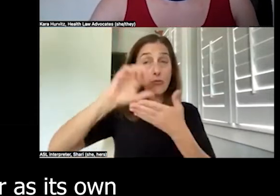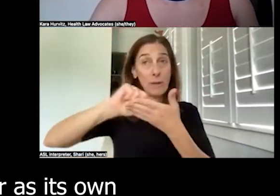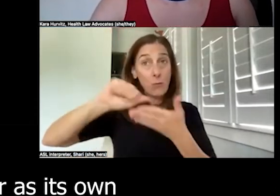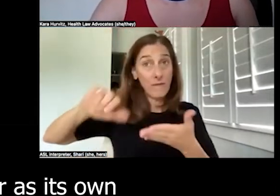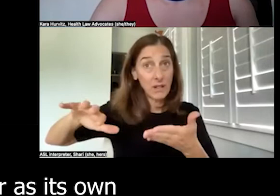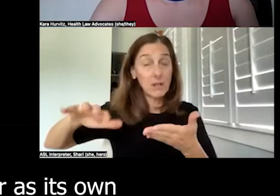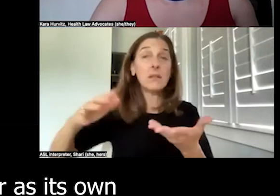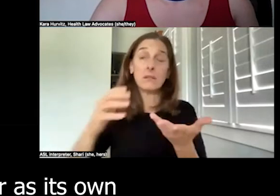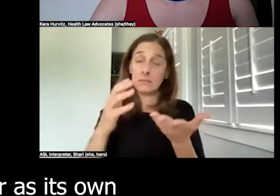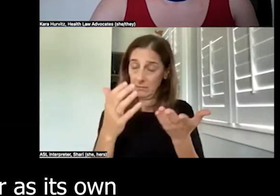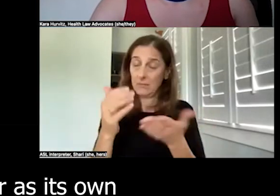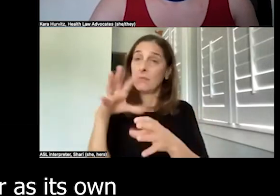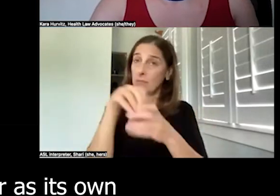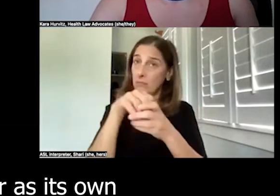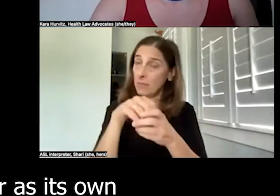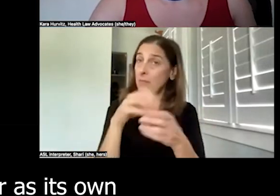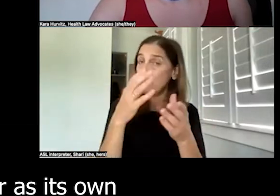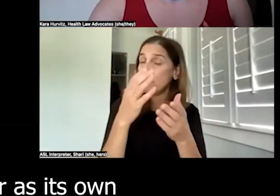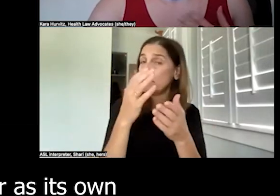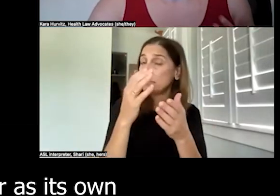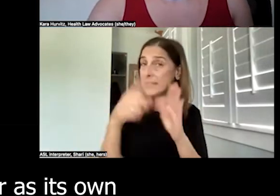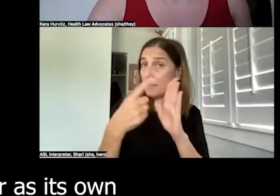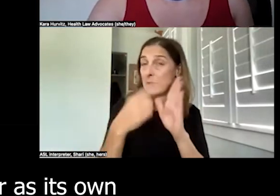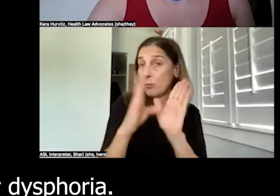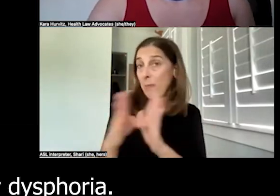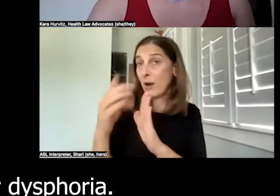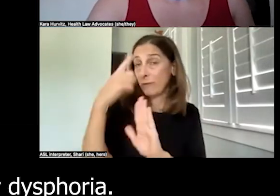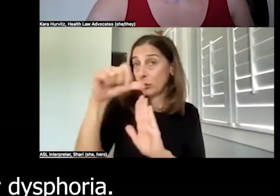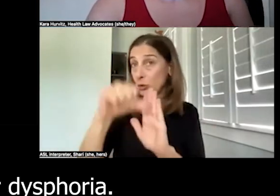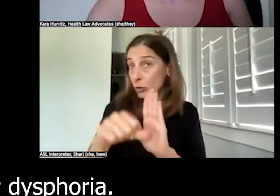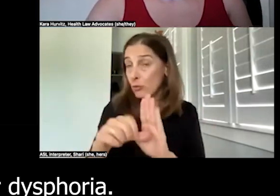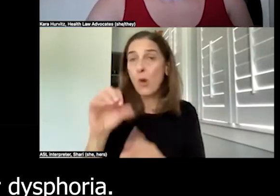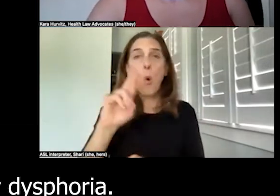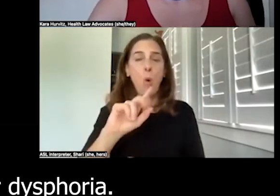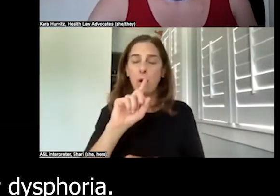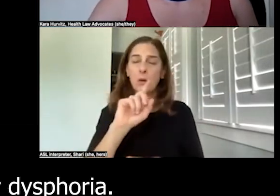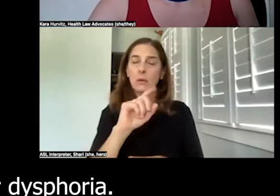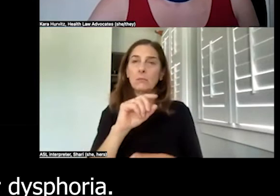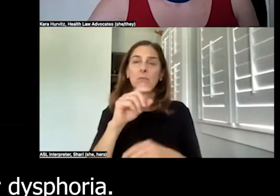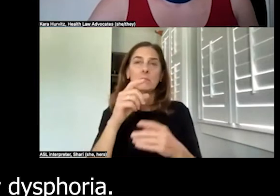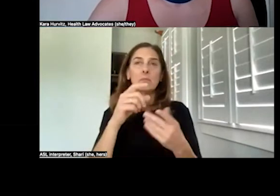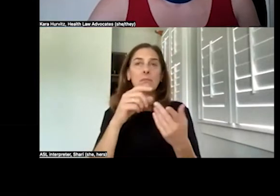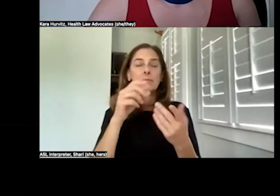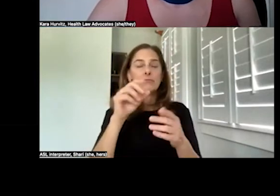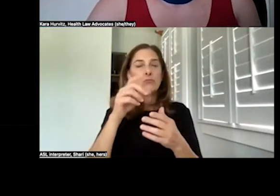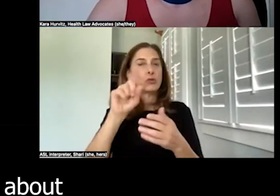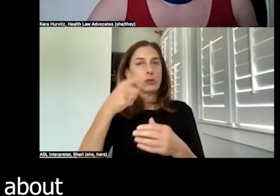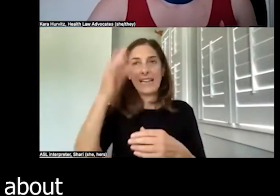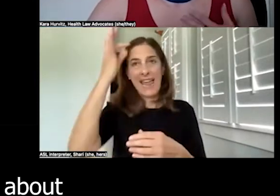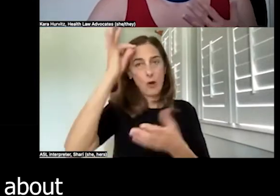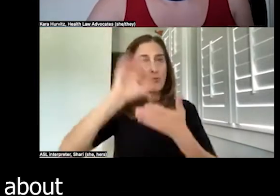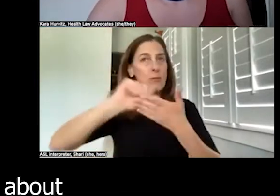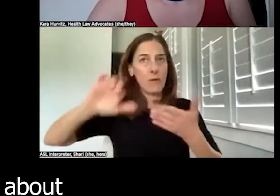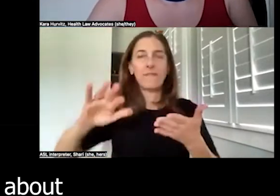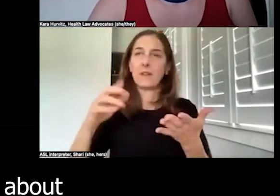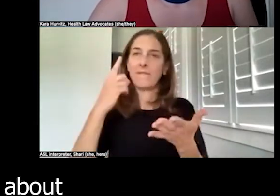for gender affirming surgery or as its own process for addressing gender dysphoria. We also